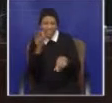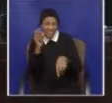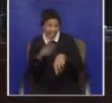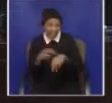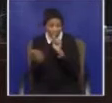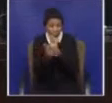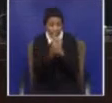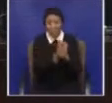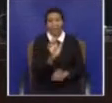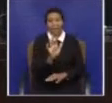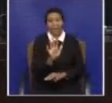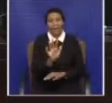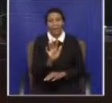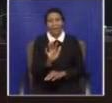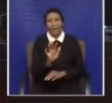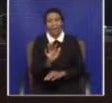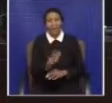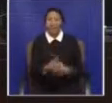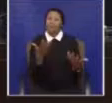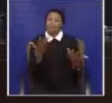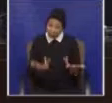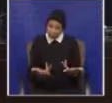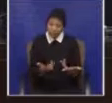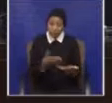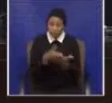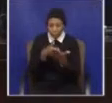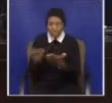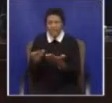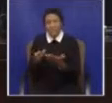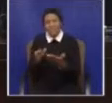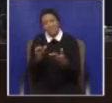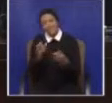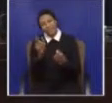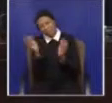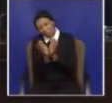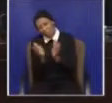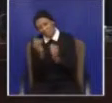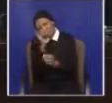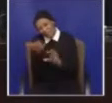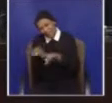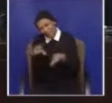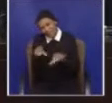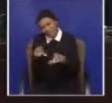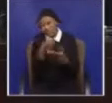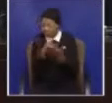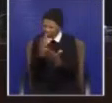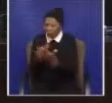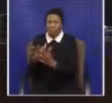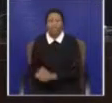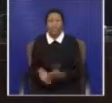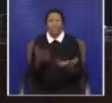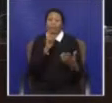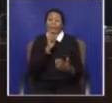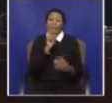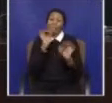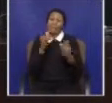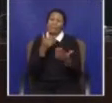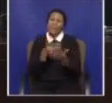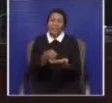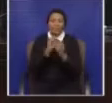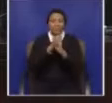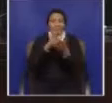against the accused, and provides for the expungement of minor offences. This will assist people to clear their